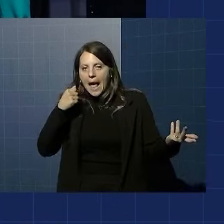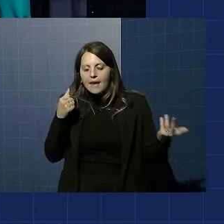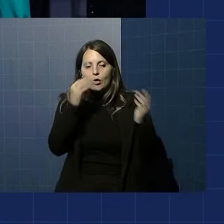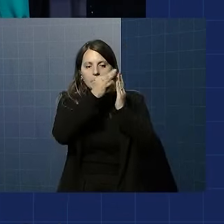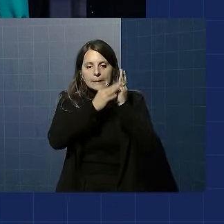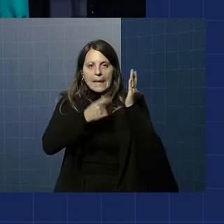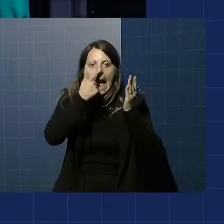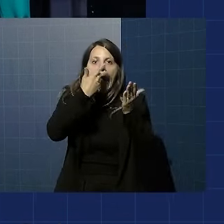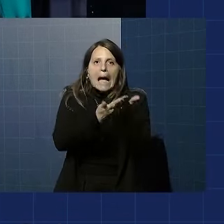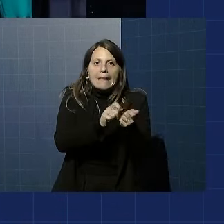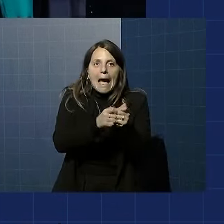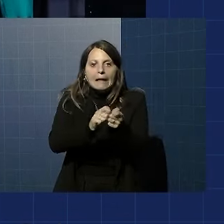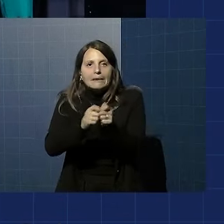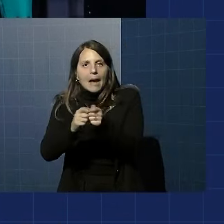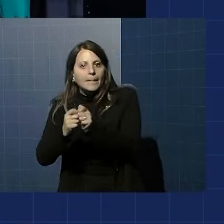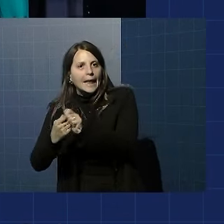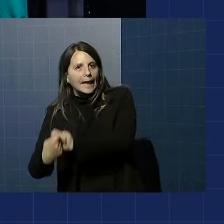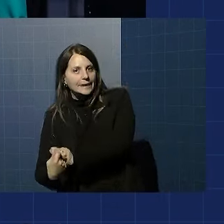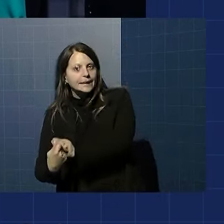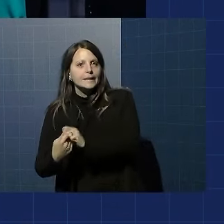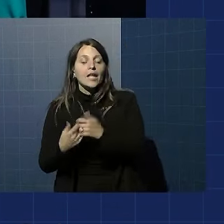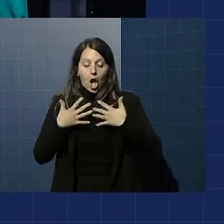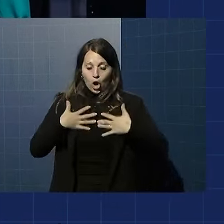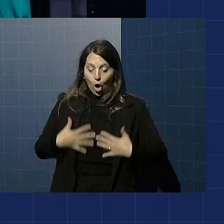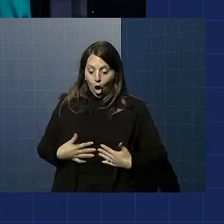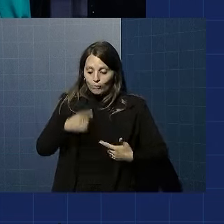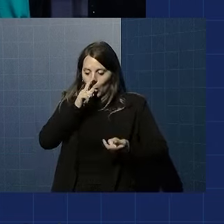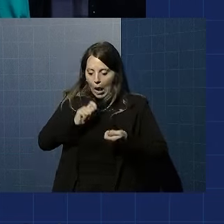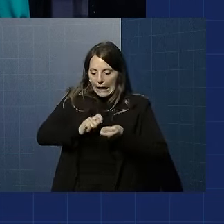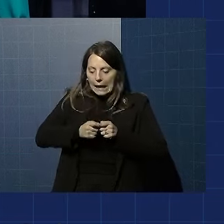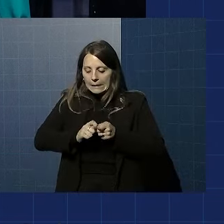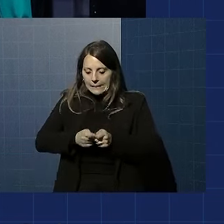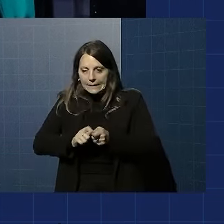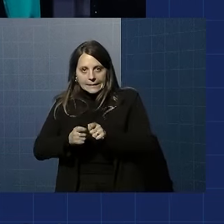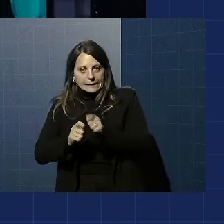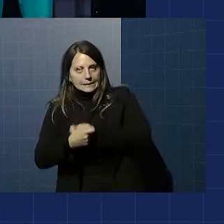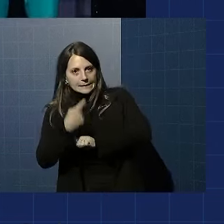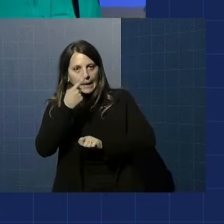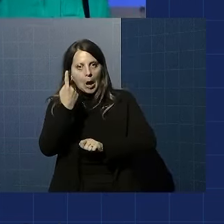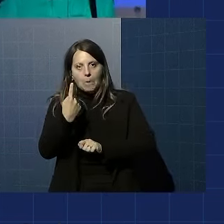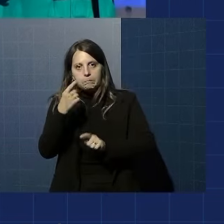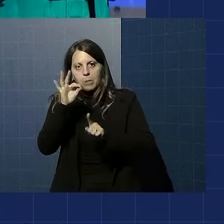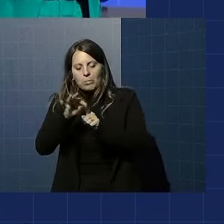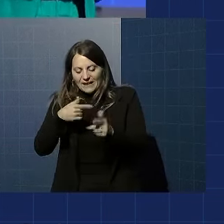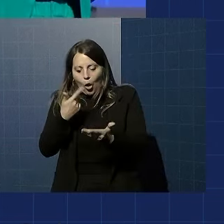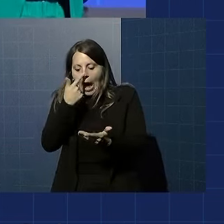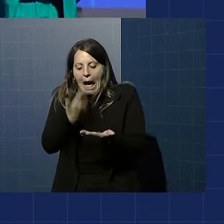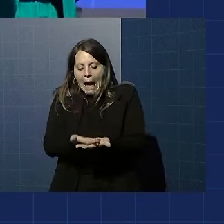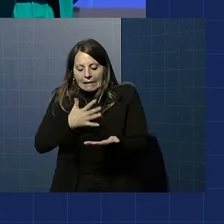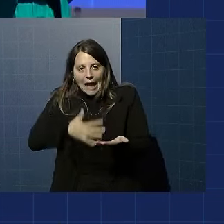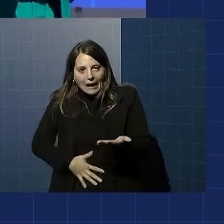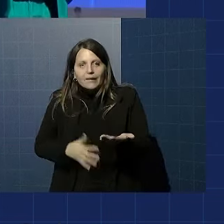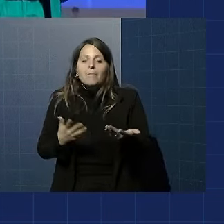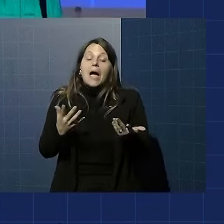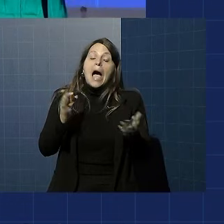and understand to be able to mitigate or counteract. So that's always a critical element that we need to consider when we bring